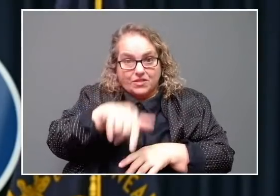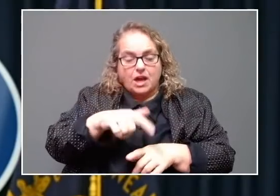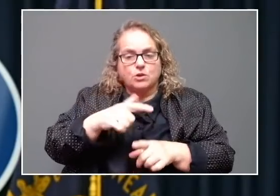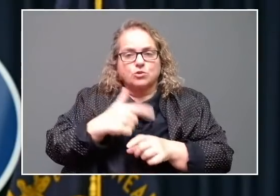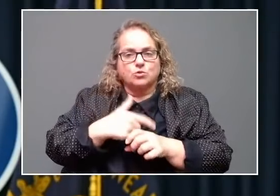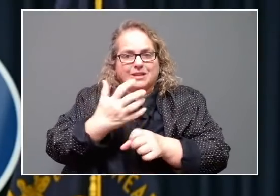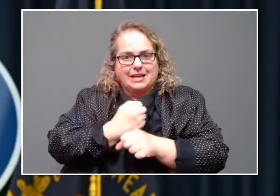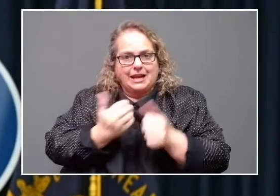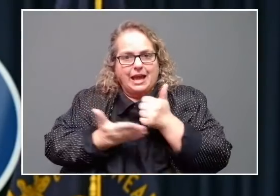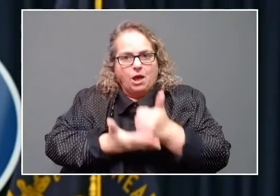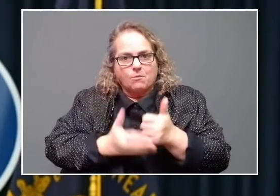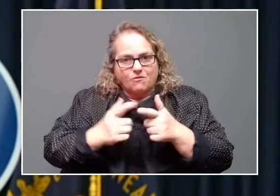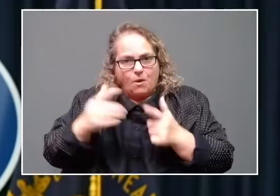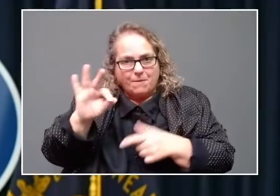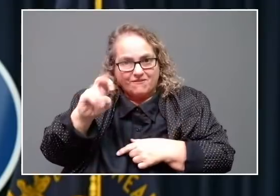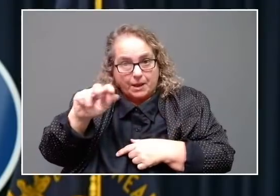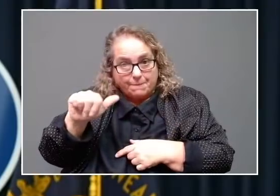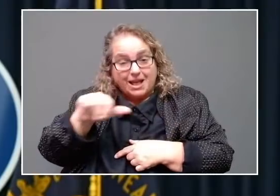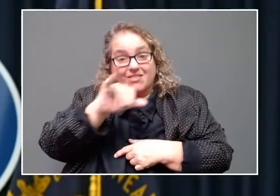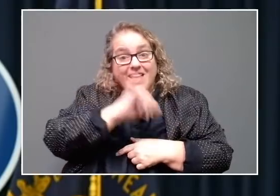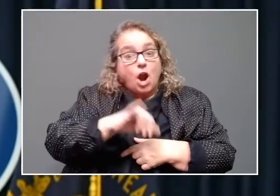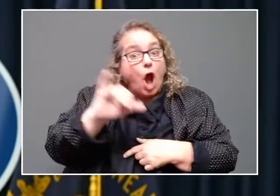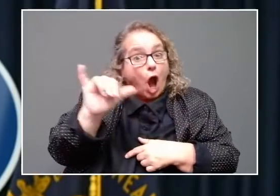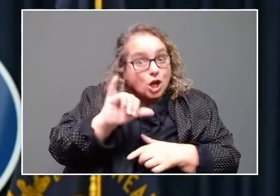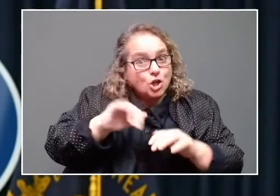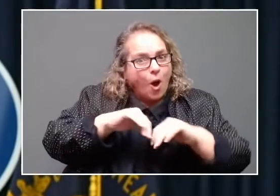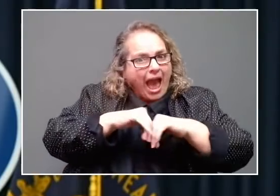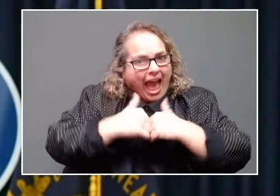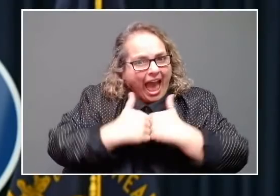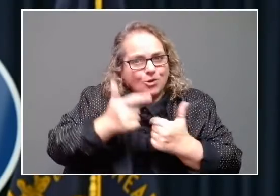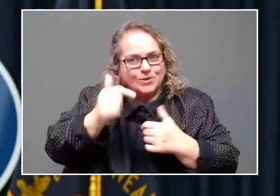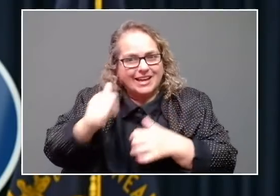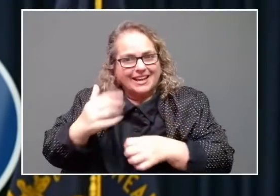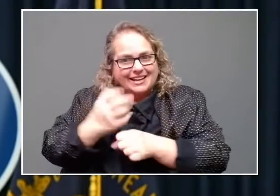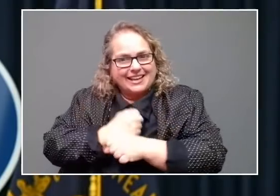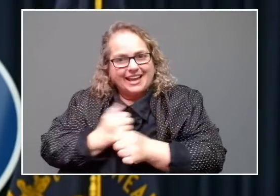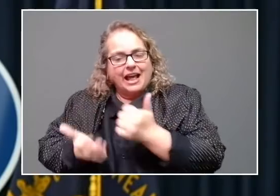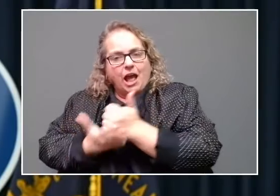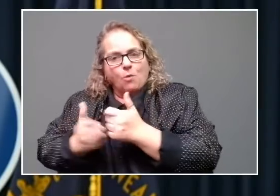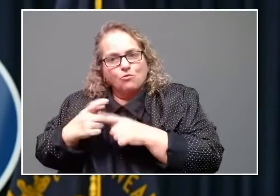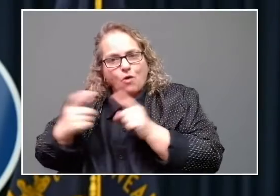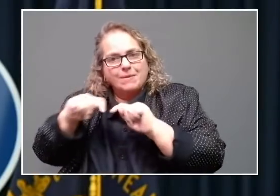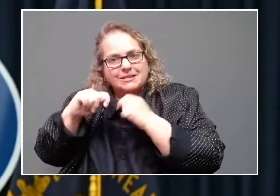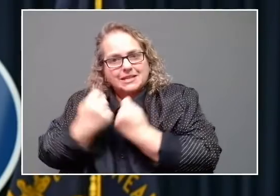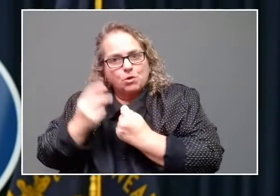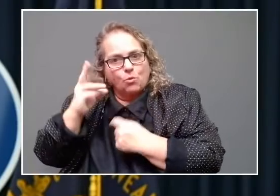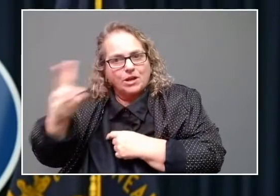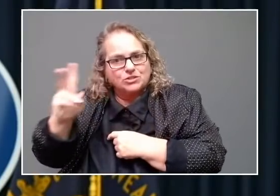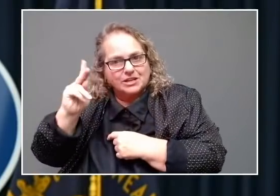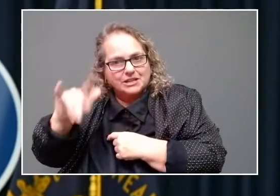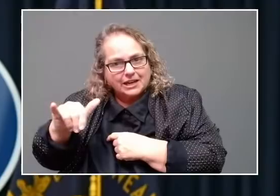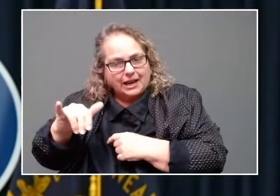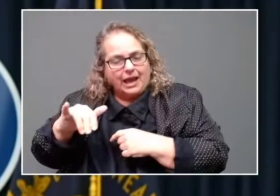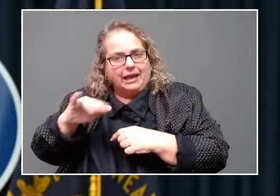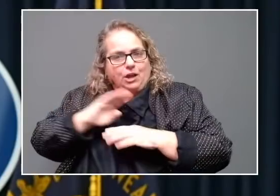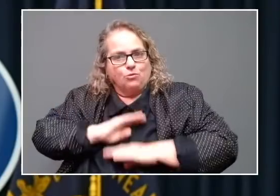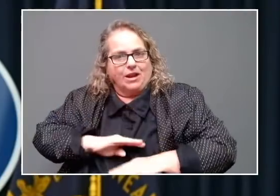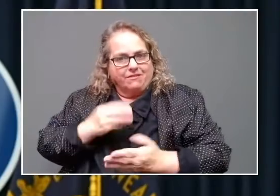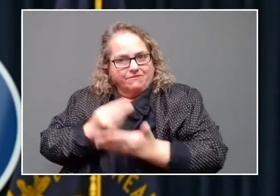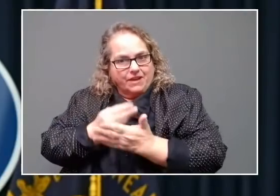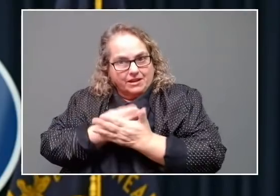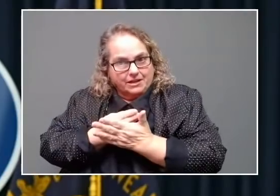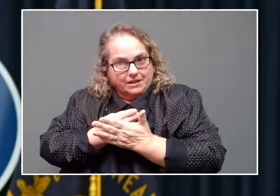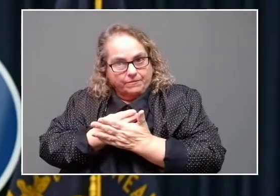you get help from the Team Western Kentucky Tornado Relief Fund. FEMA disaster survivor assistance teams are